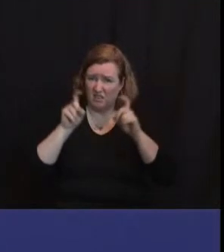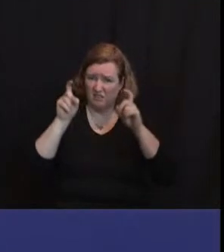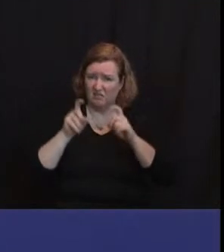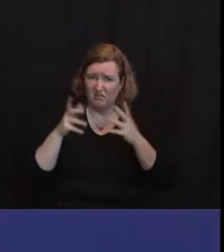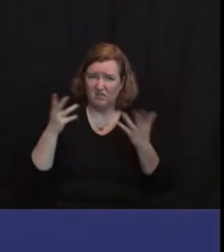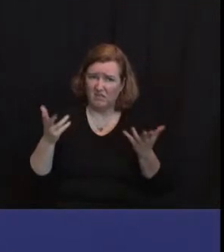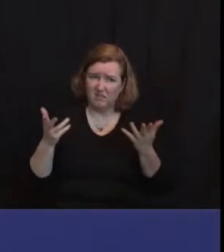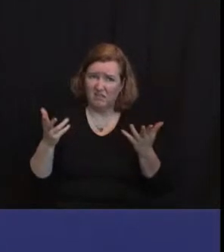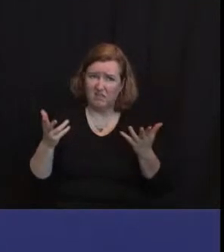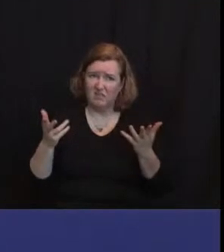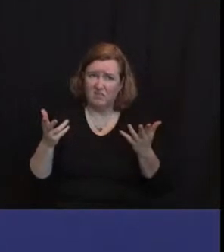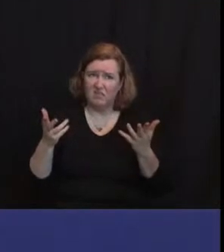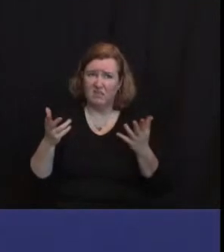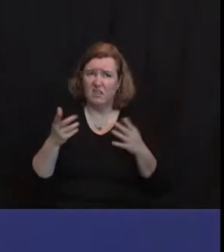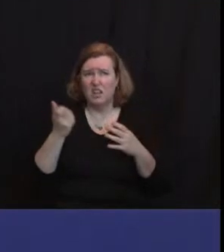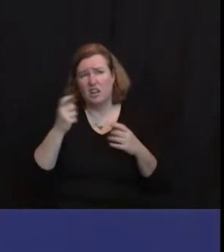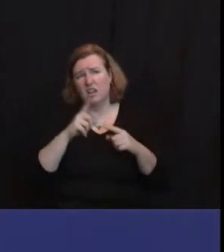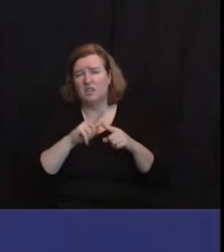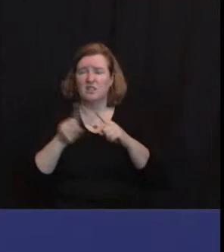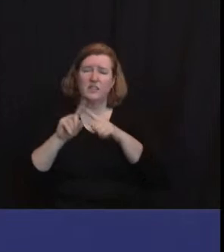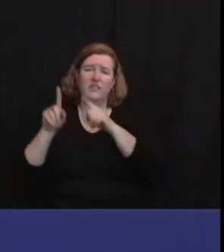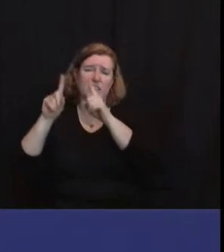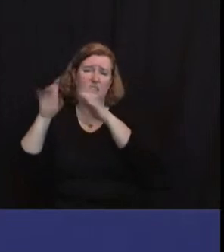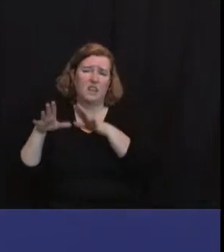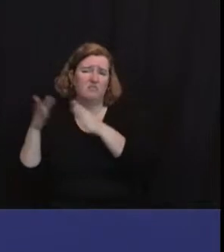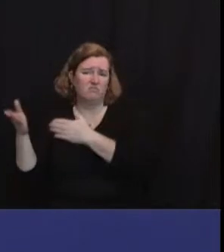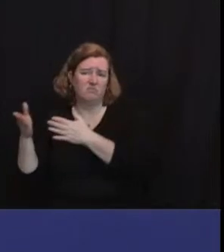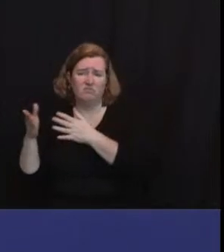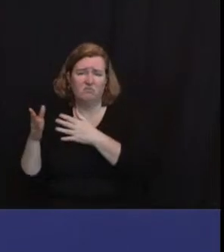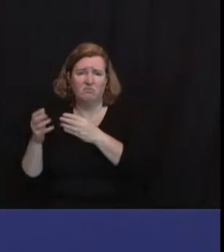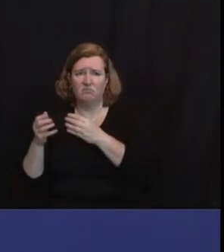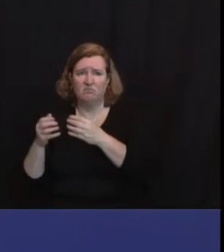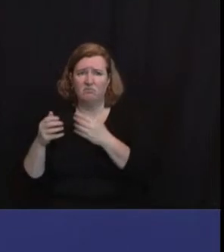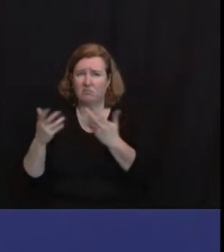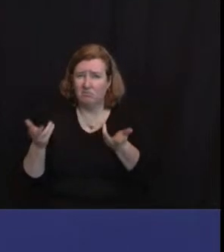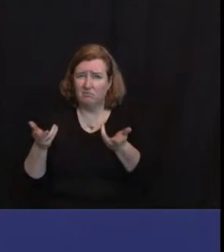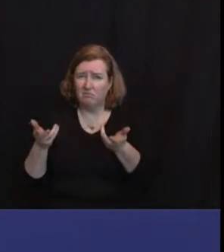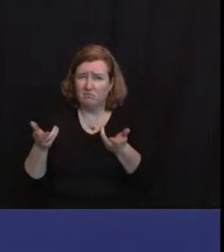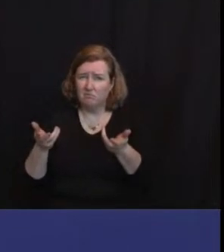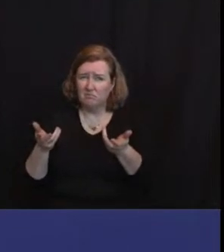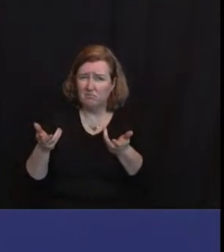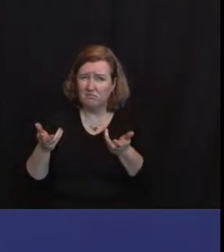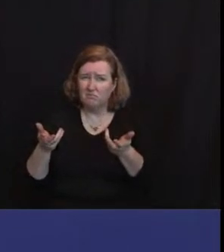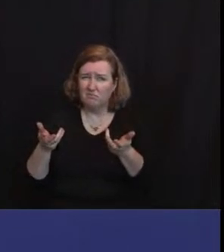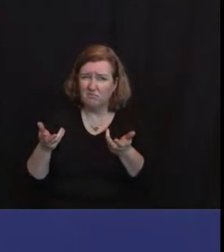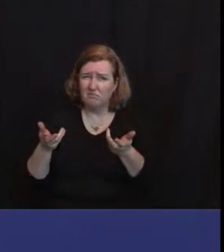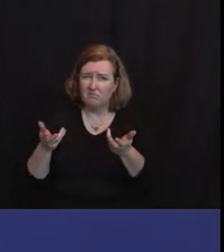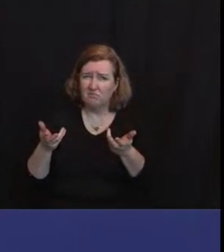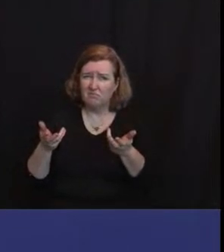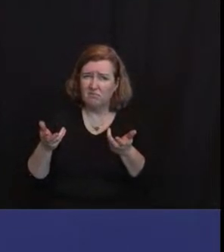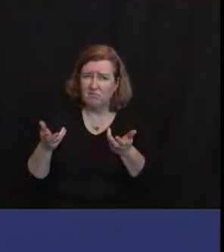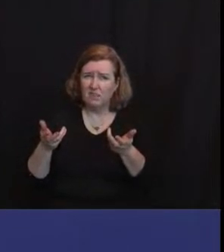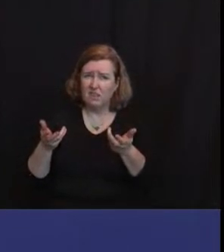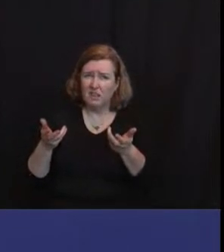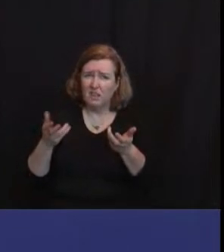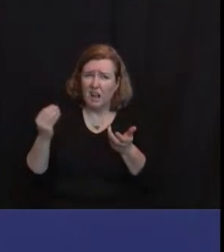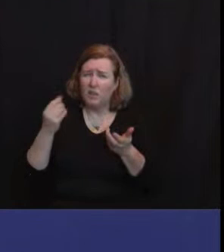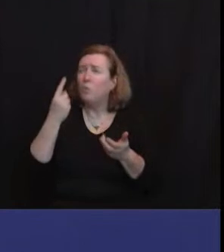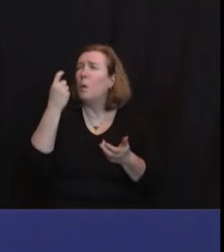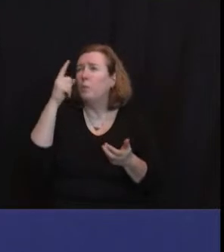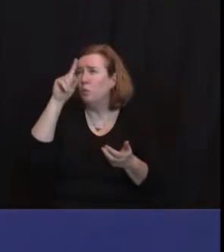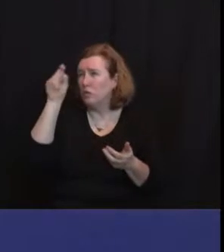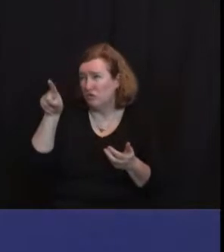different assessments in the fall is insufficient. Taking one more bite out of this apple, piggybacking